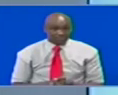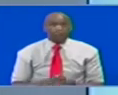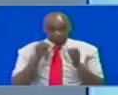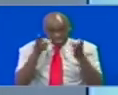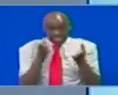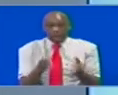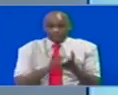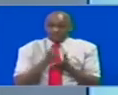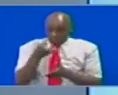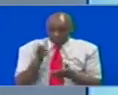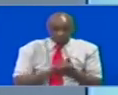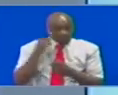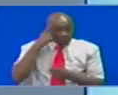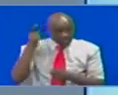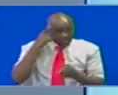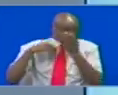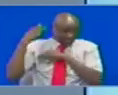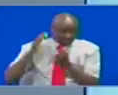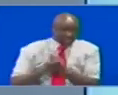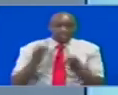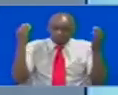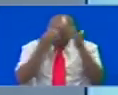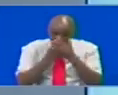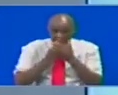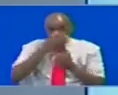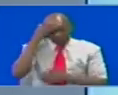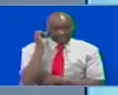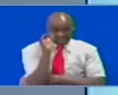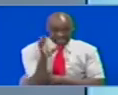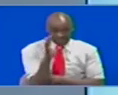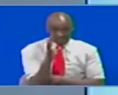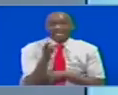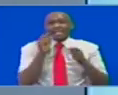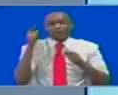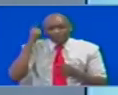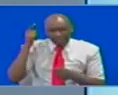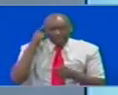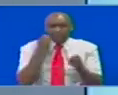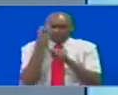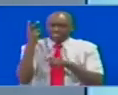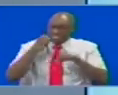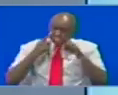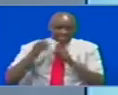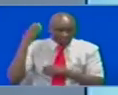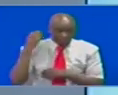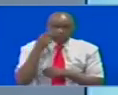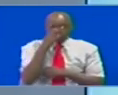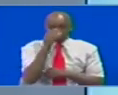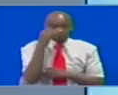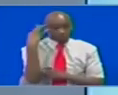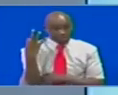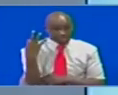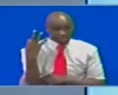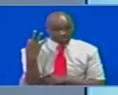All right, so we want to take you down memory lane tonight on Lest We Forget. So let's take you back 14 years to